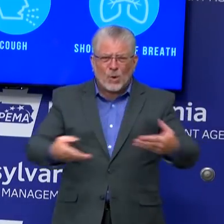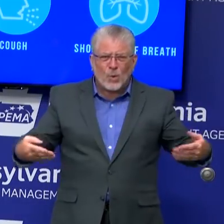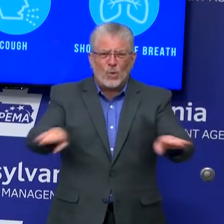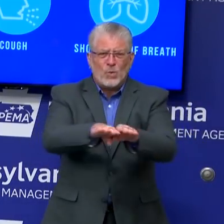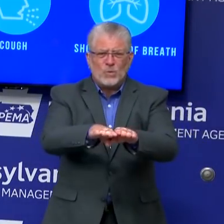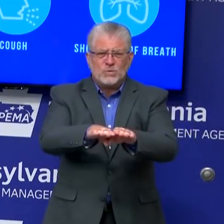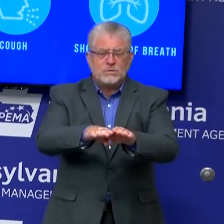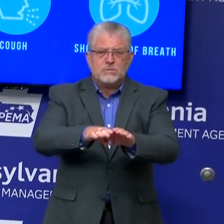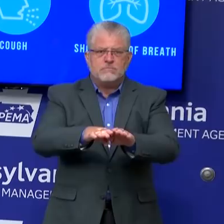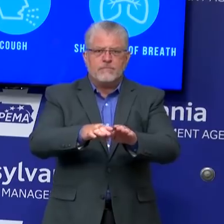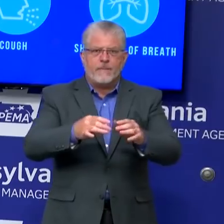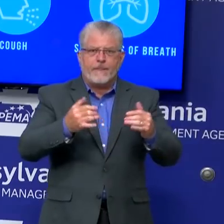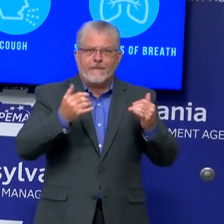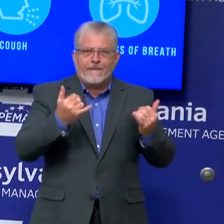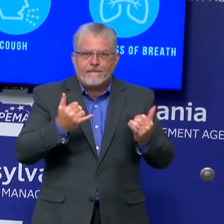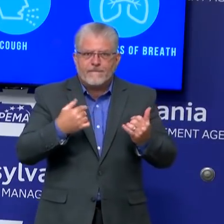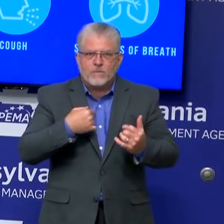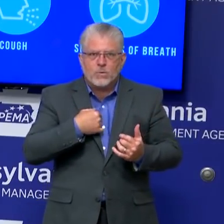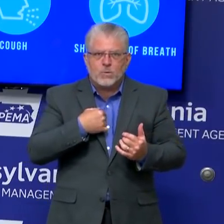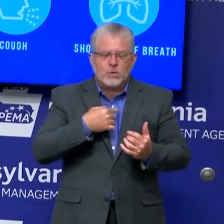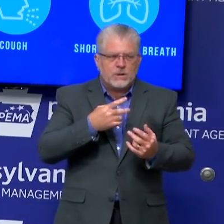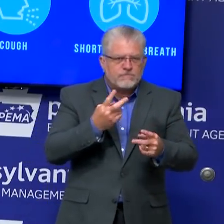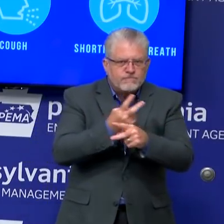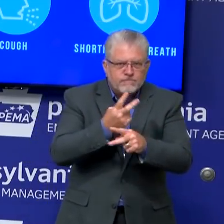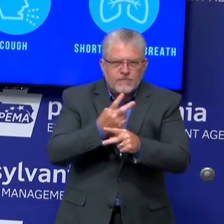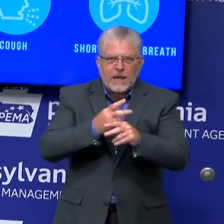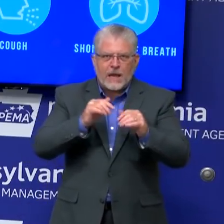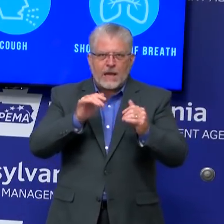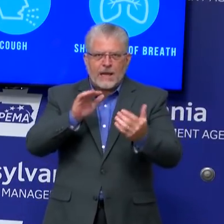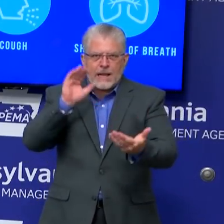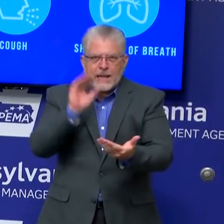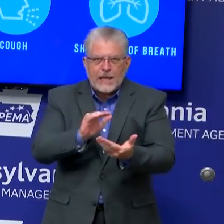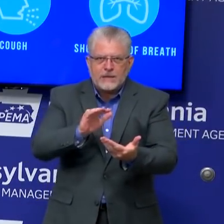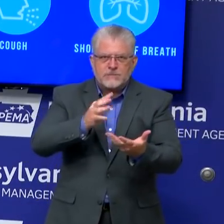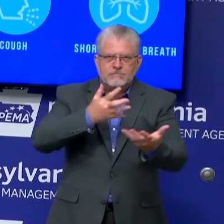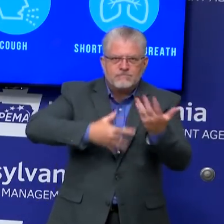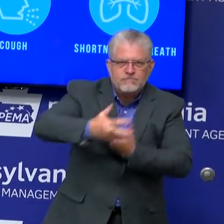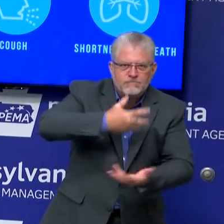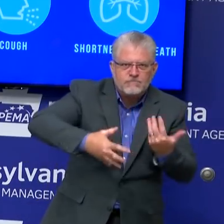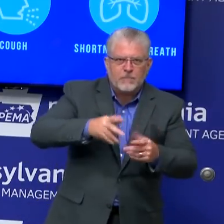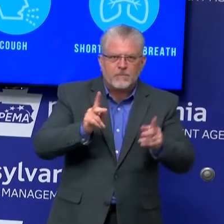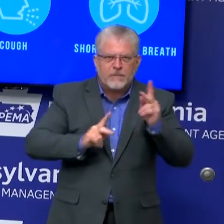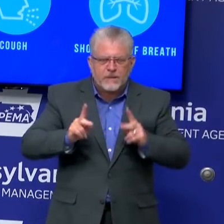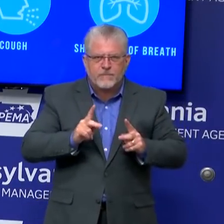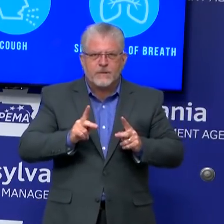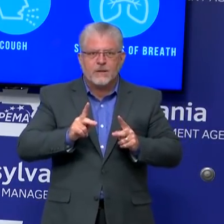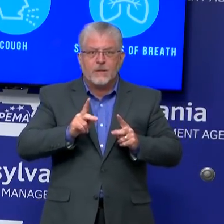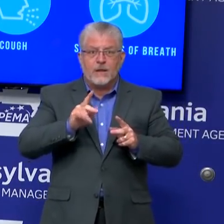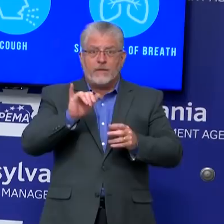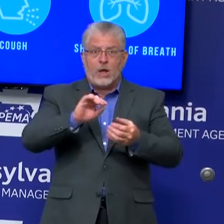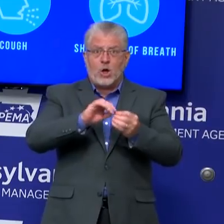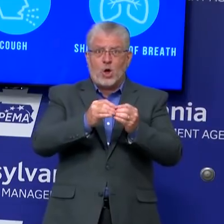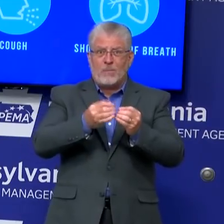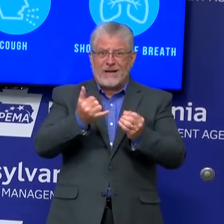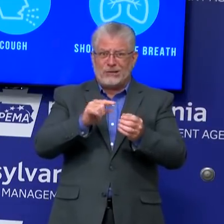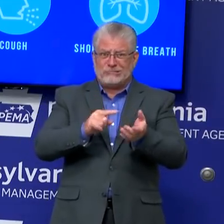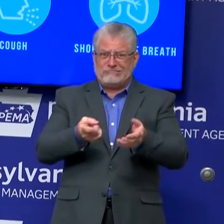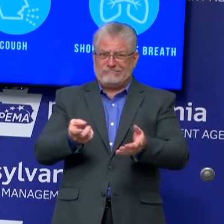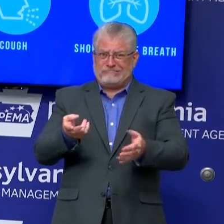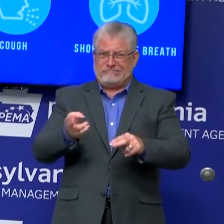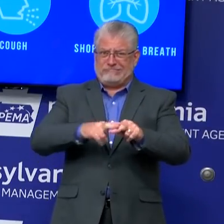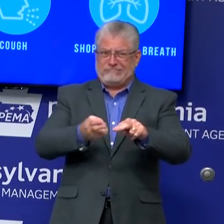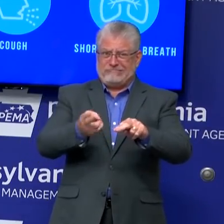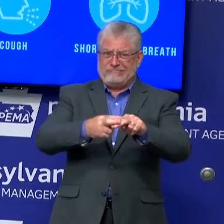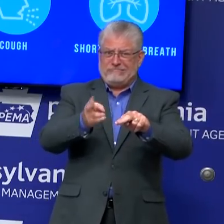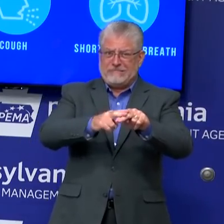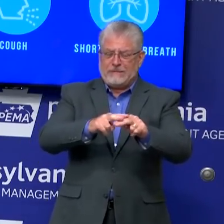contact. But with our current rapid increases, we need to act again, but this time we have more knowledge, and we can act in a